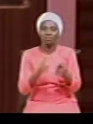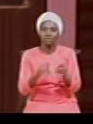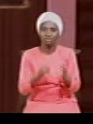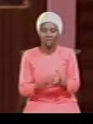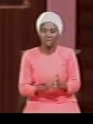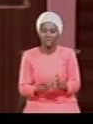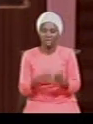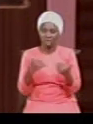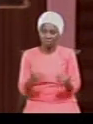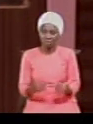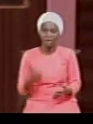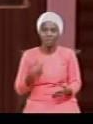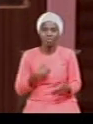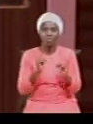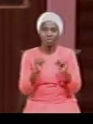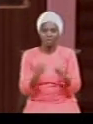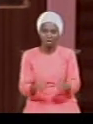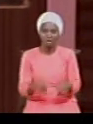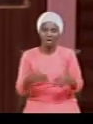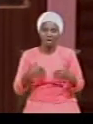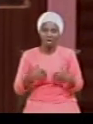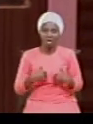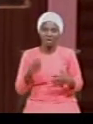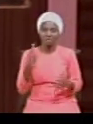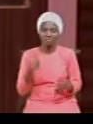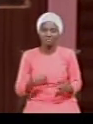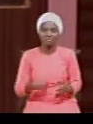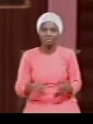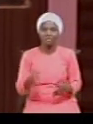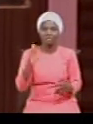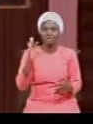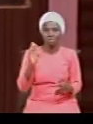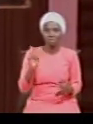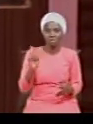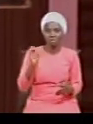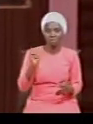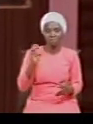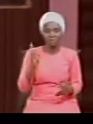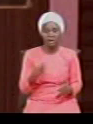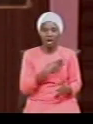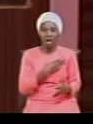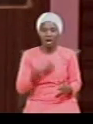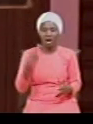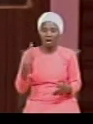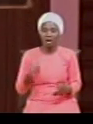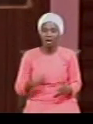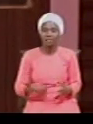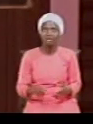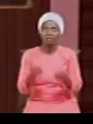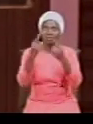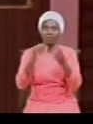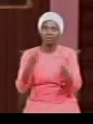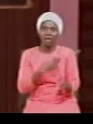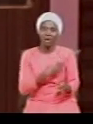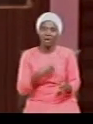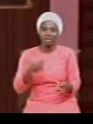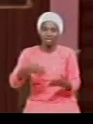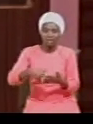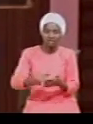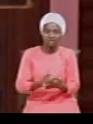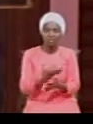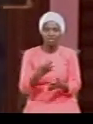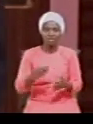that, now we can have the dew and the dawn and the freshness of